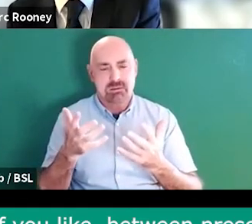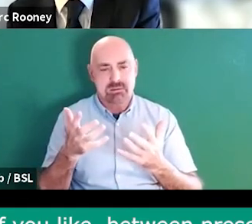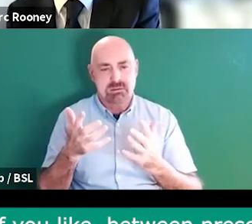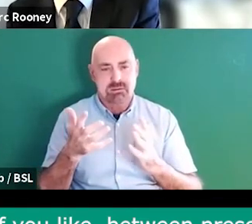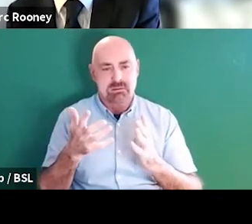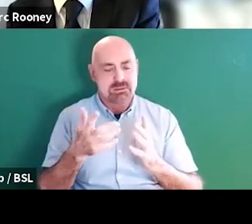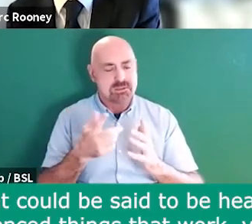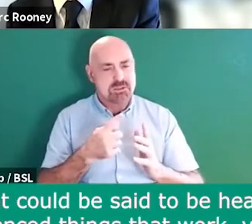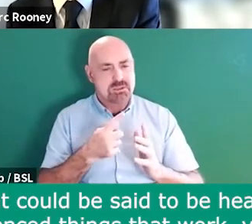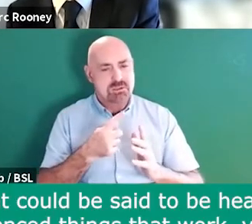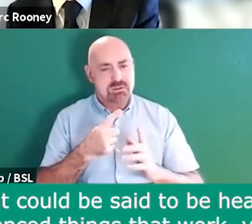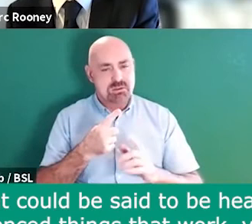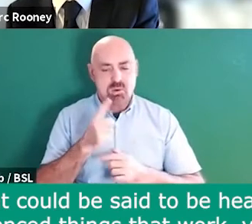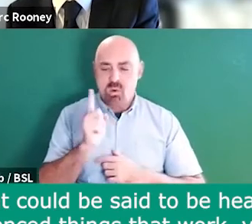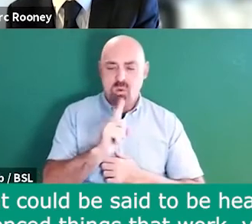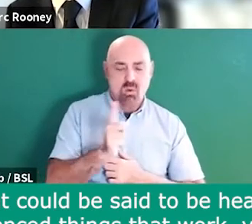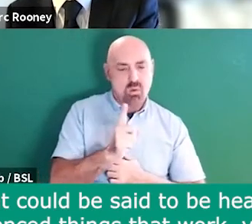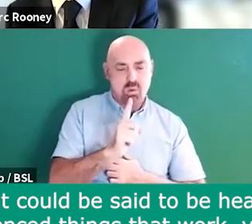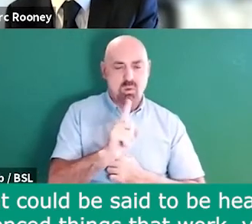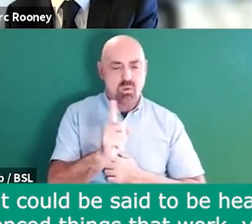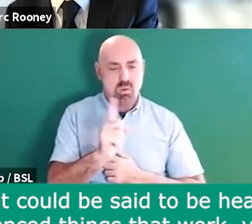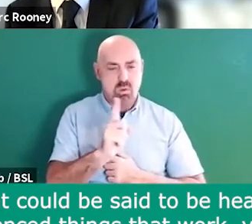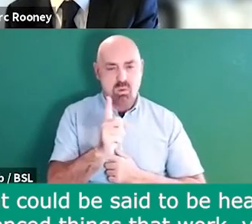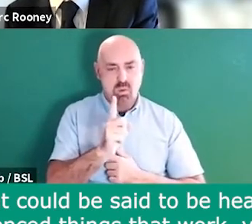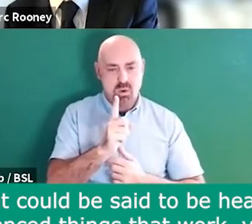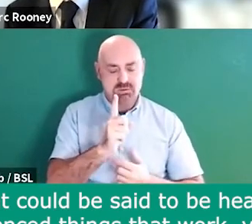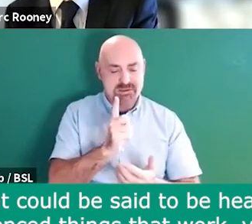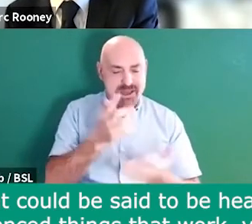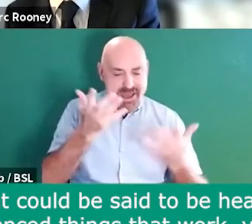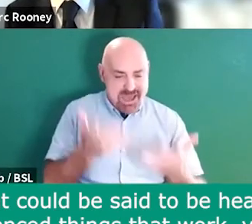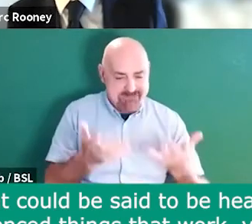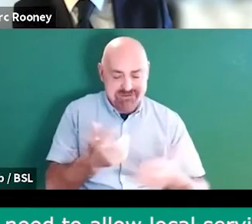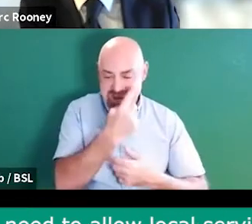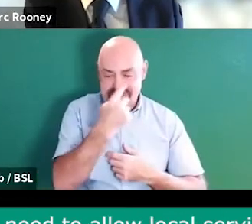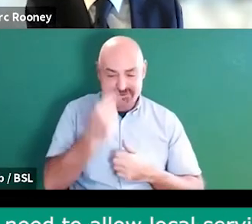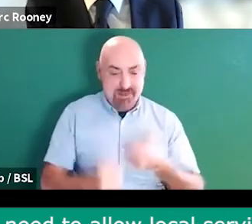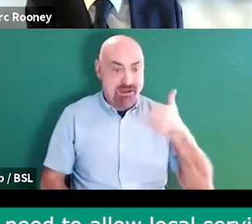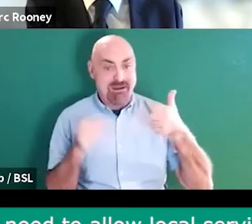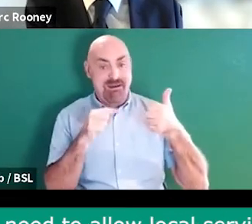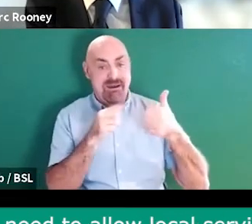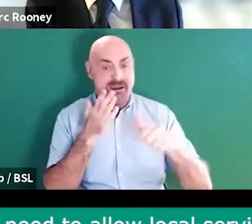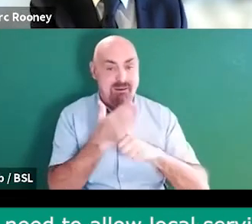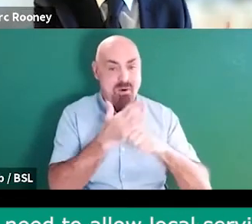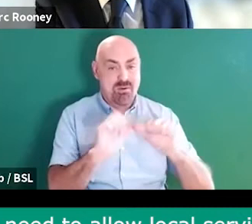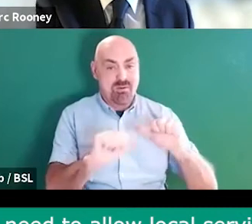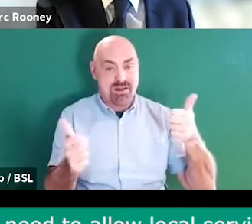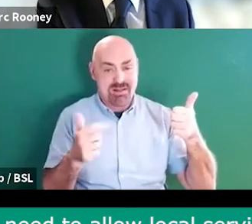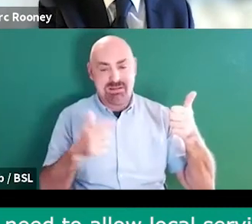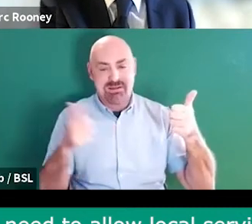prescription around what can be said to be heavily evidenced things that work versus the need to